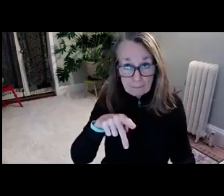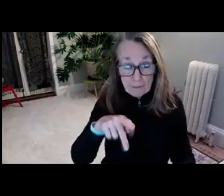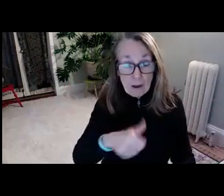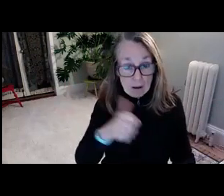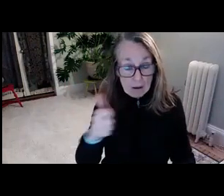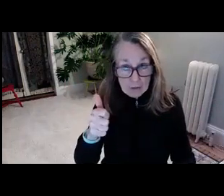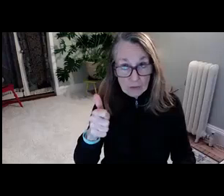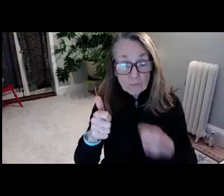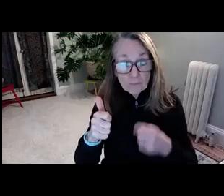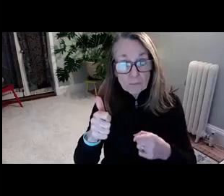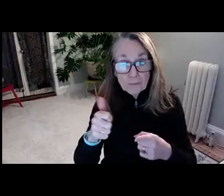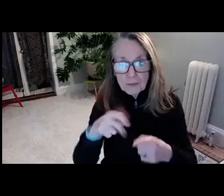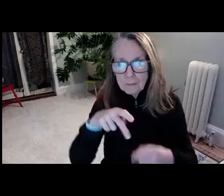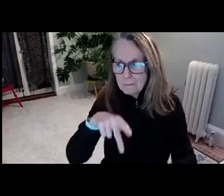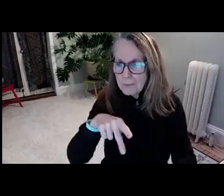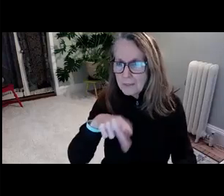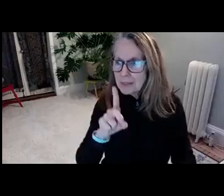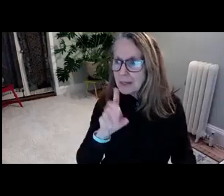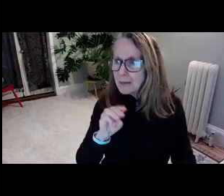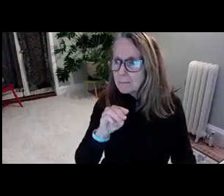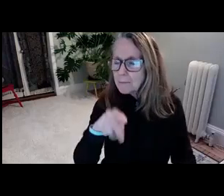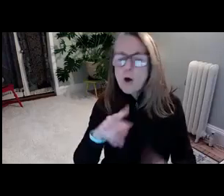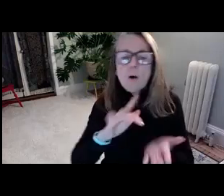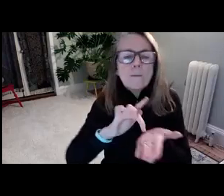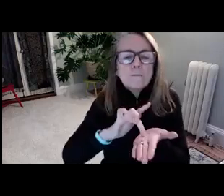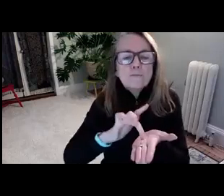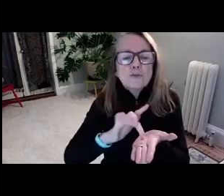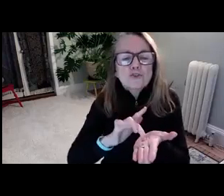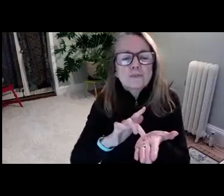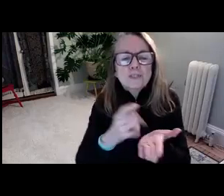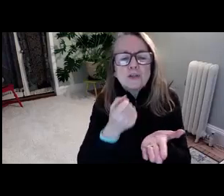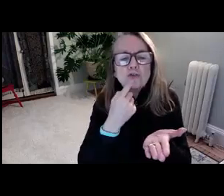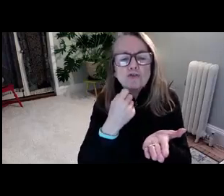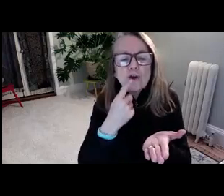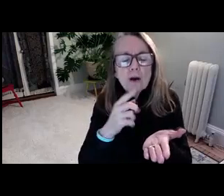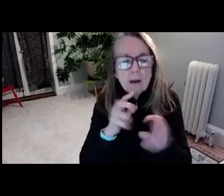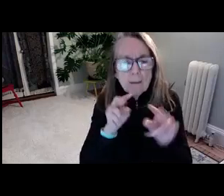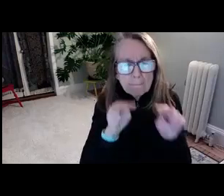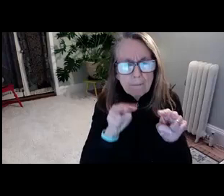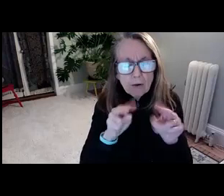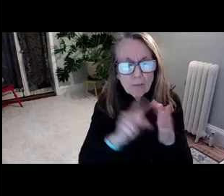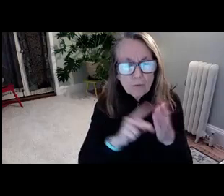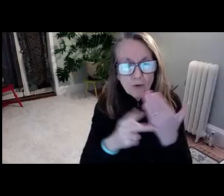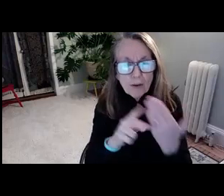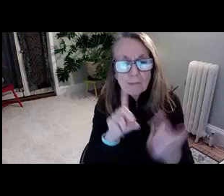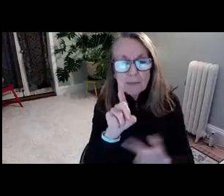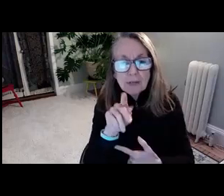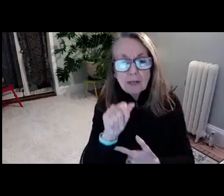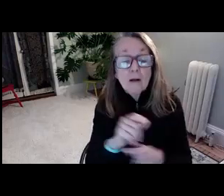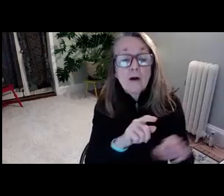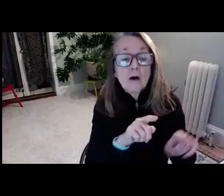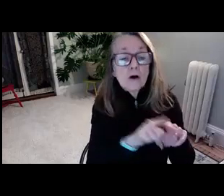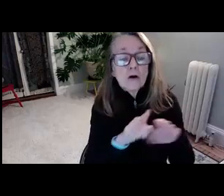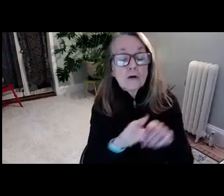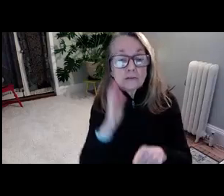there is prescription drug monitoring program, data, and we'll also occasionally